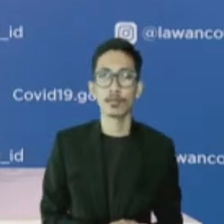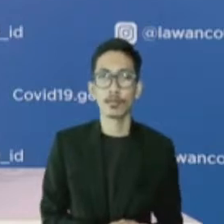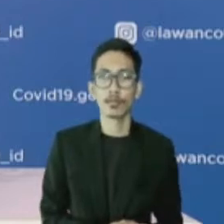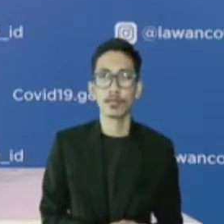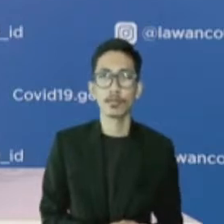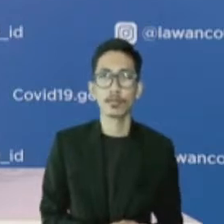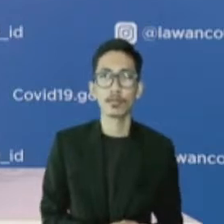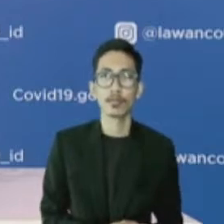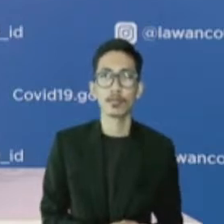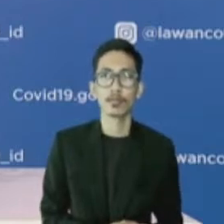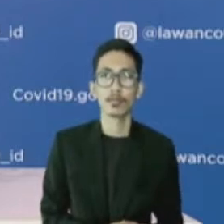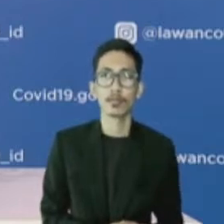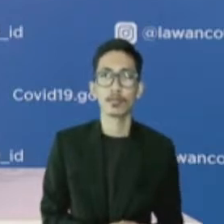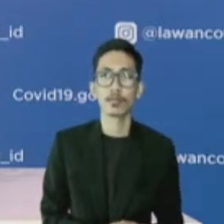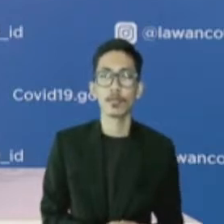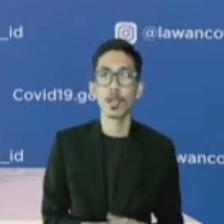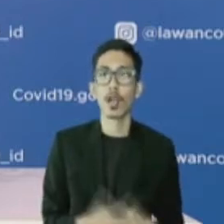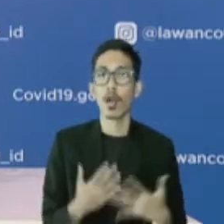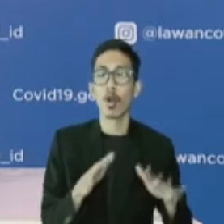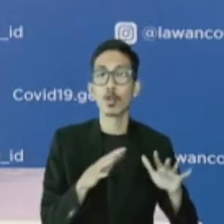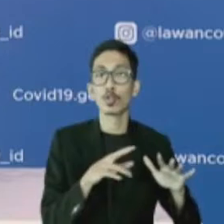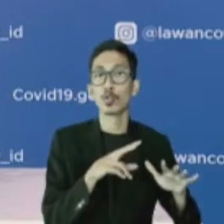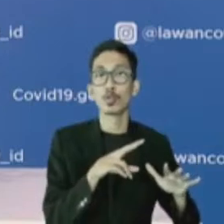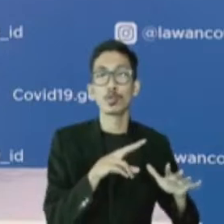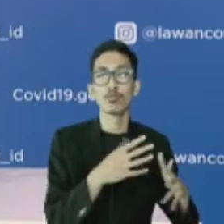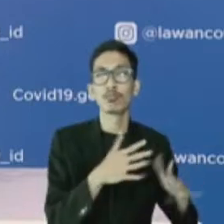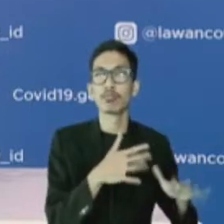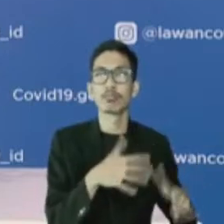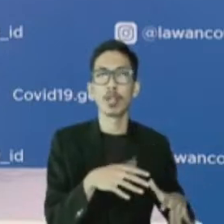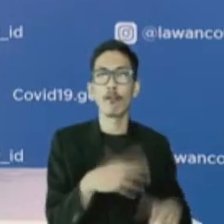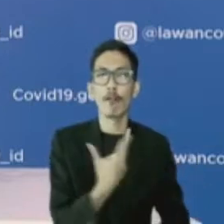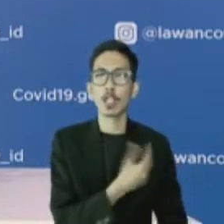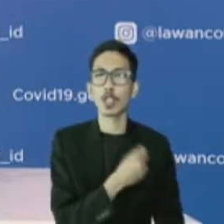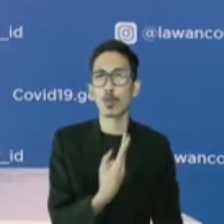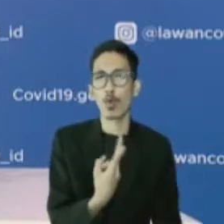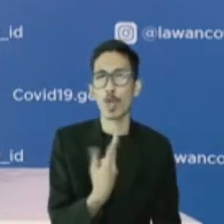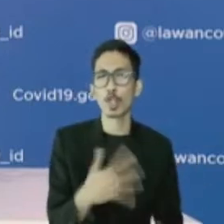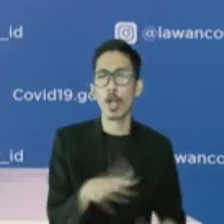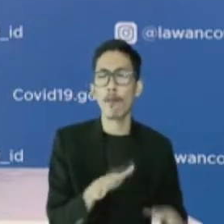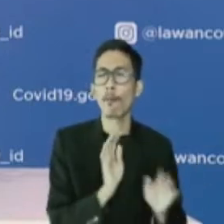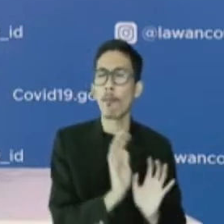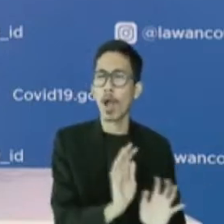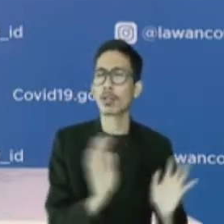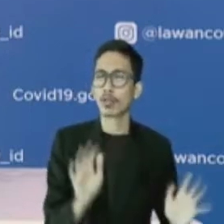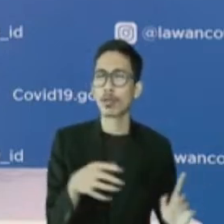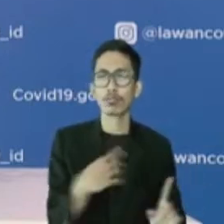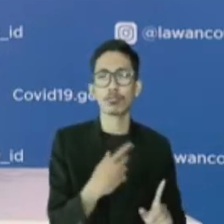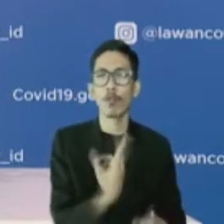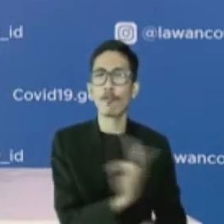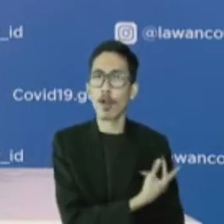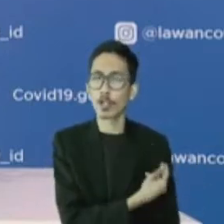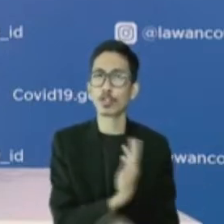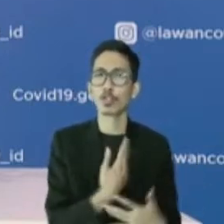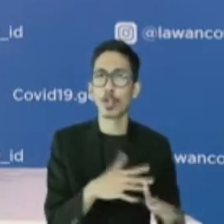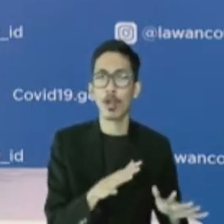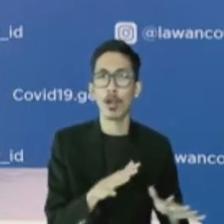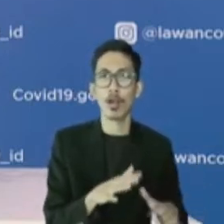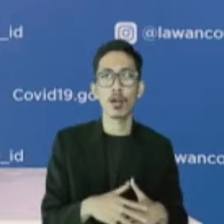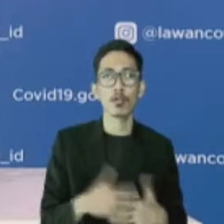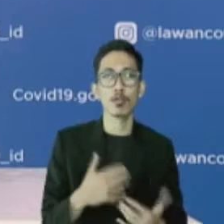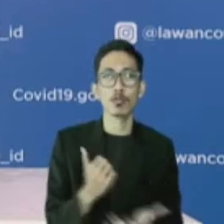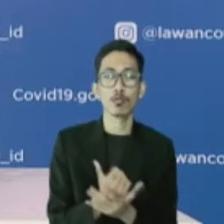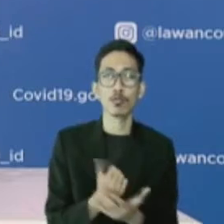almost 22%. And the decline in cases in Indonesia is the result of the hard work of